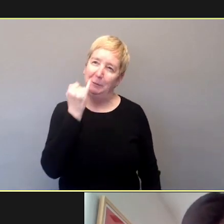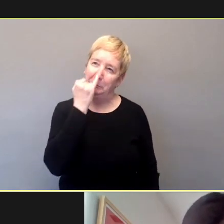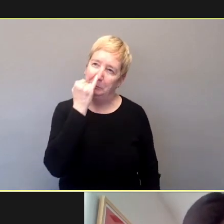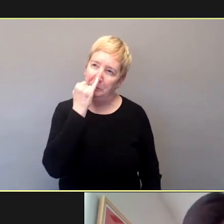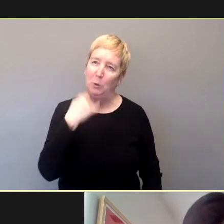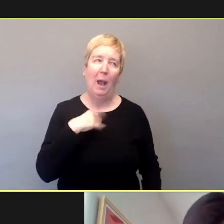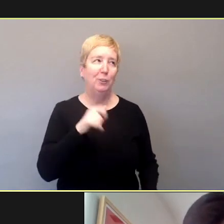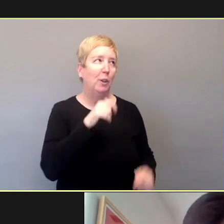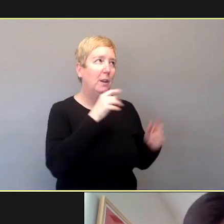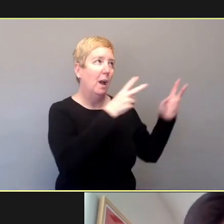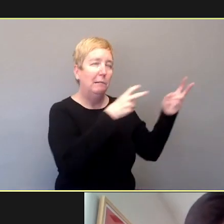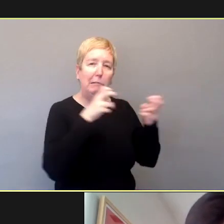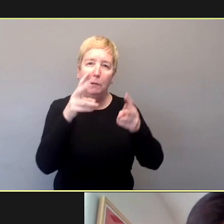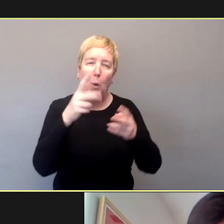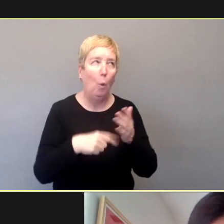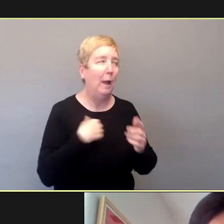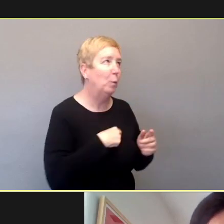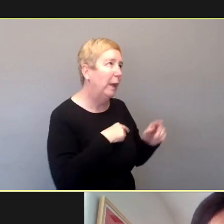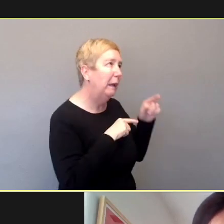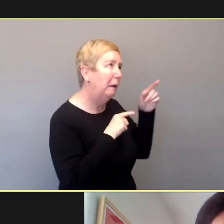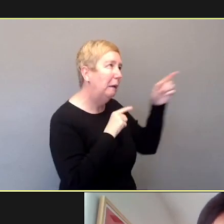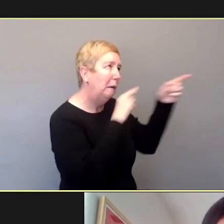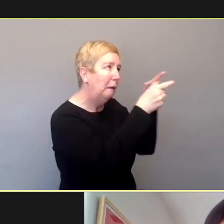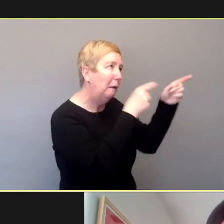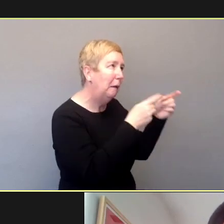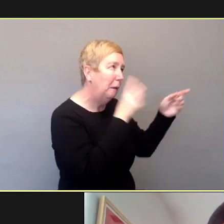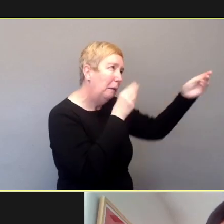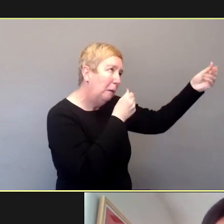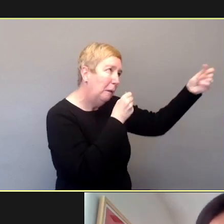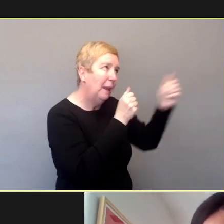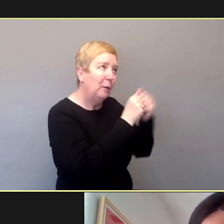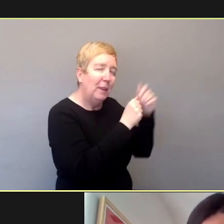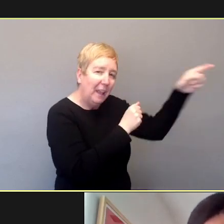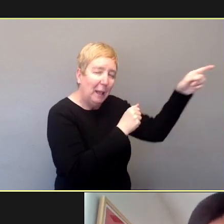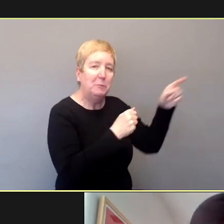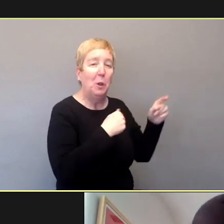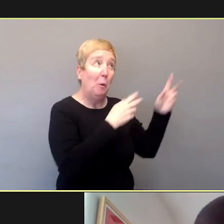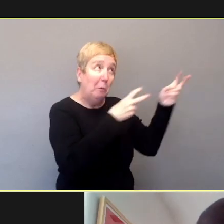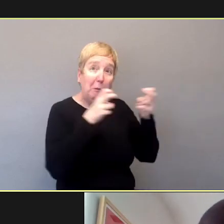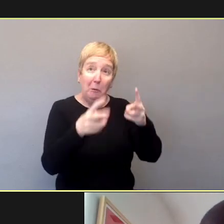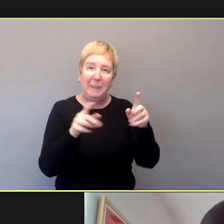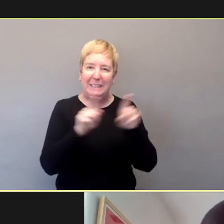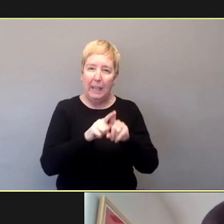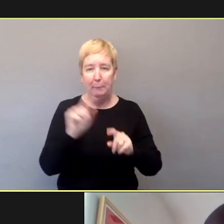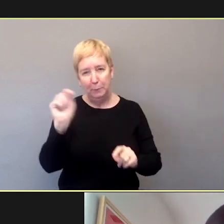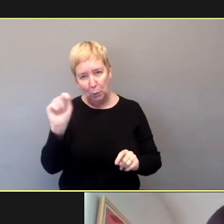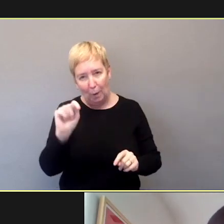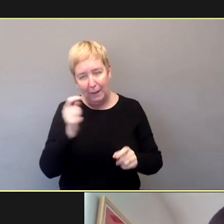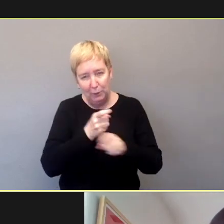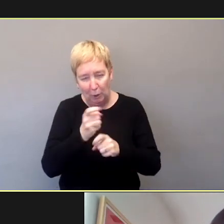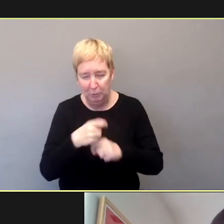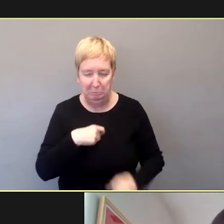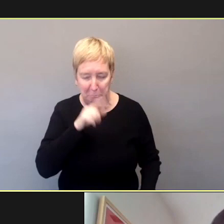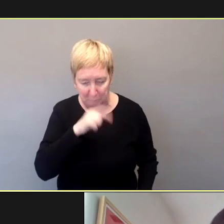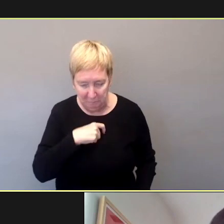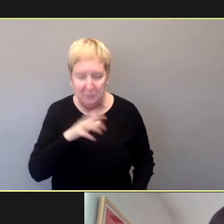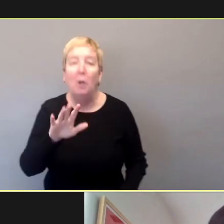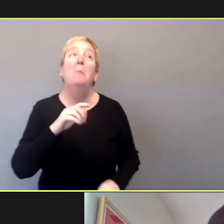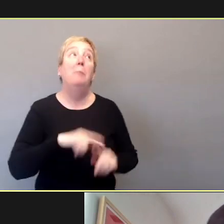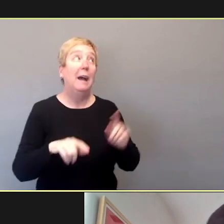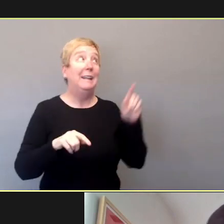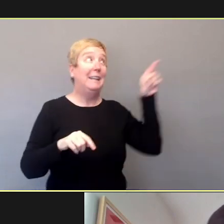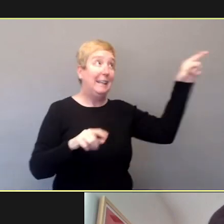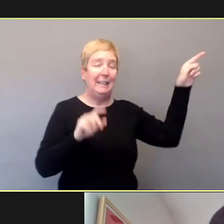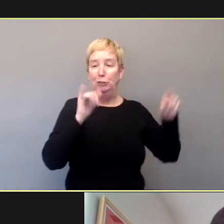above this horrible temptation I'm having to tell you all of them. But Jim and his team, working with our epidemiologists, set up